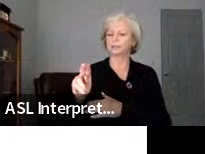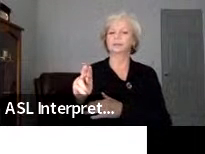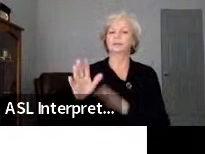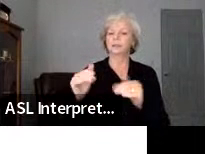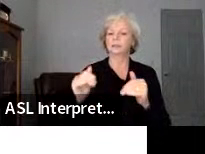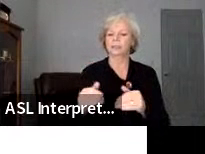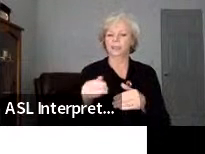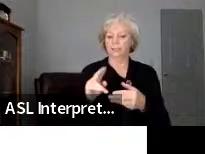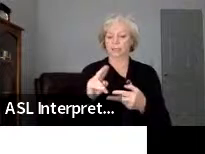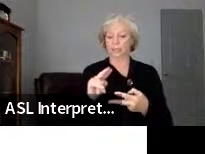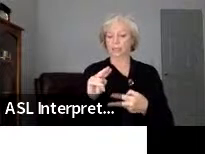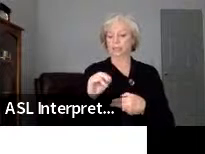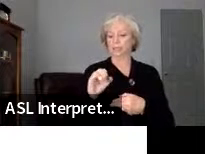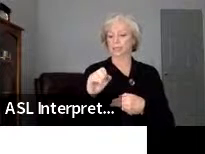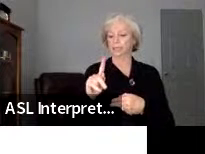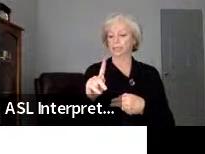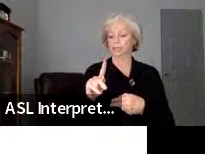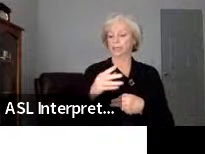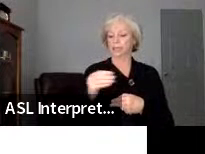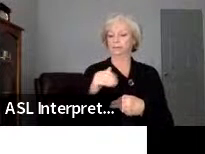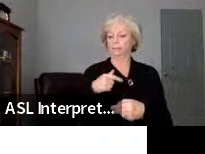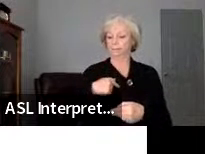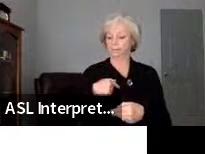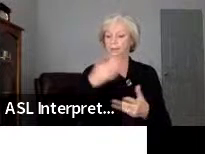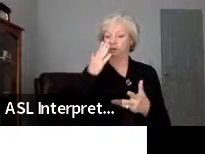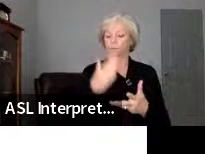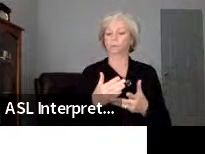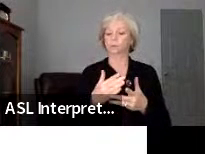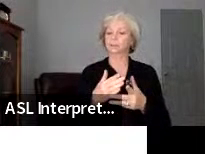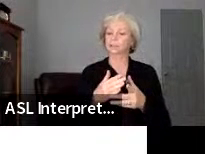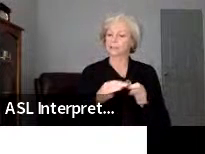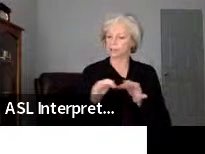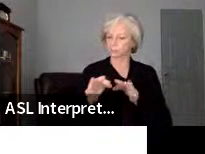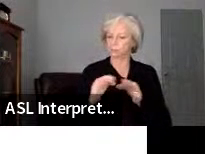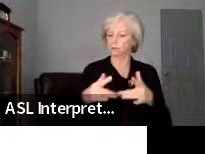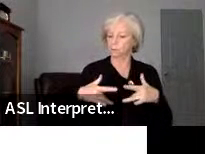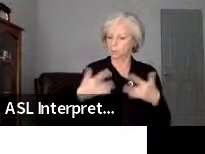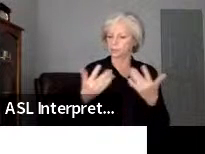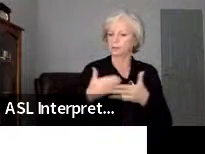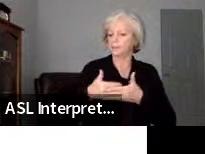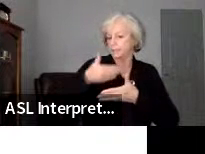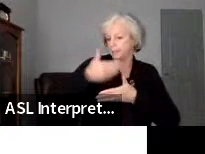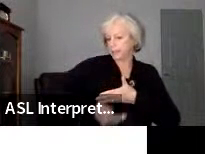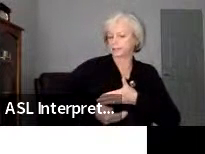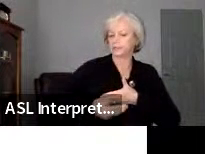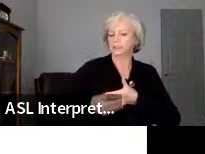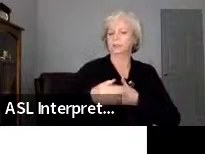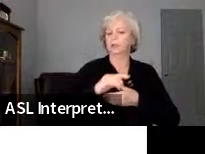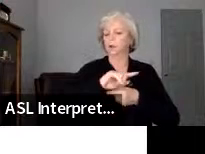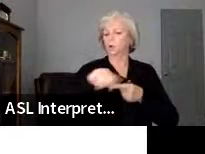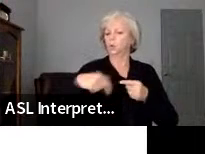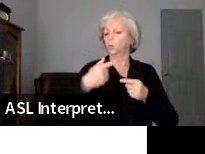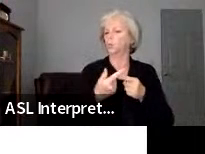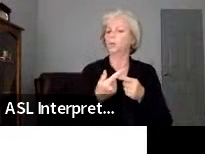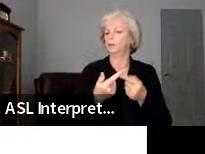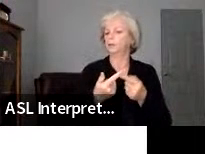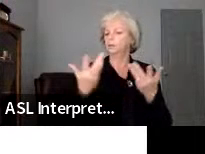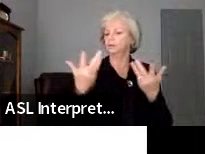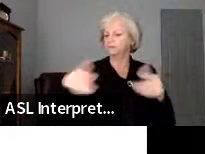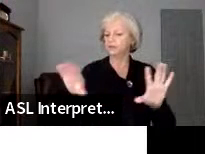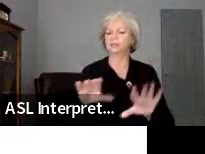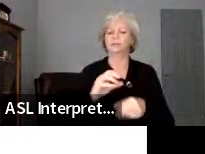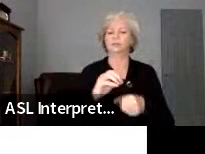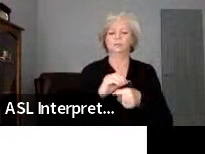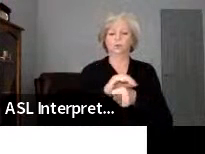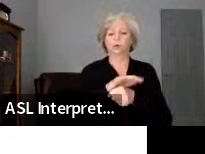up with just talking a little bit about what's next and what we can expect and when are we at the finish line with this COVID pandemic. So with